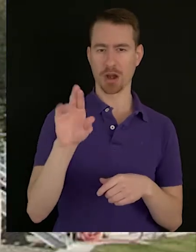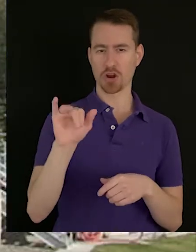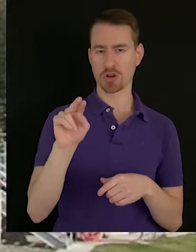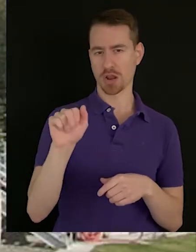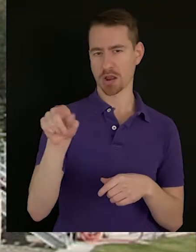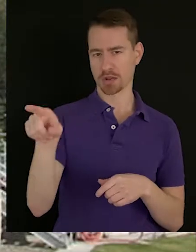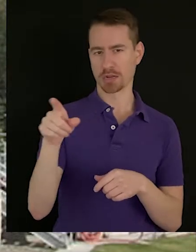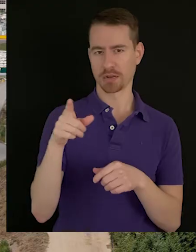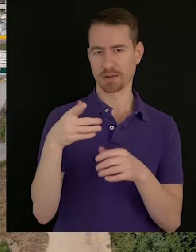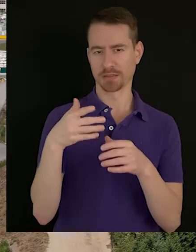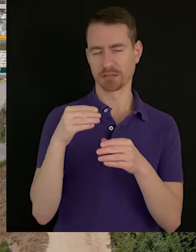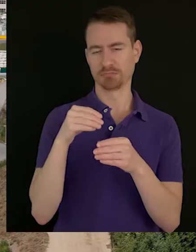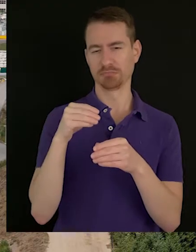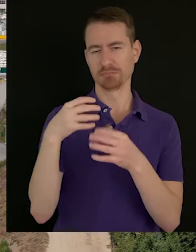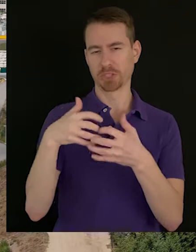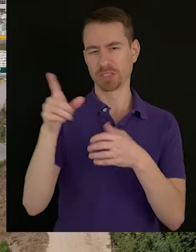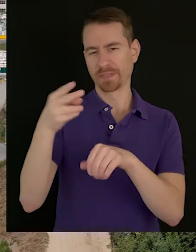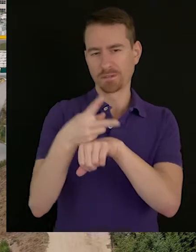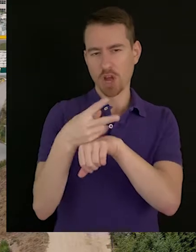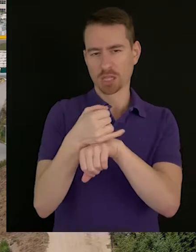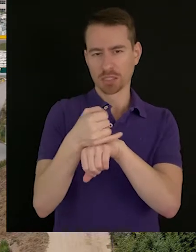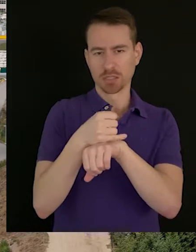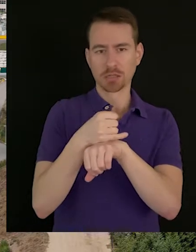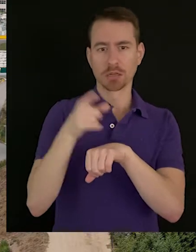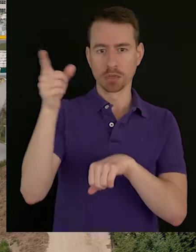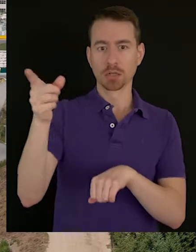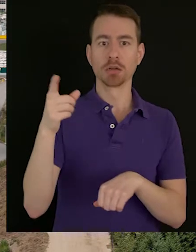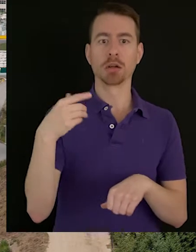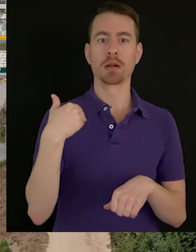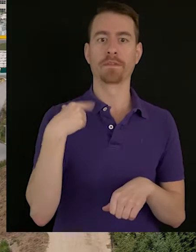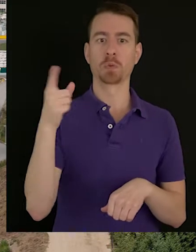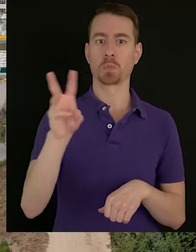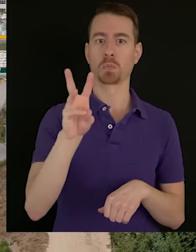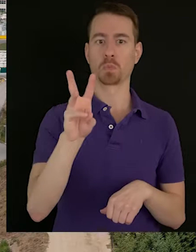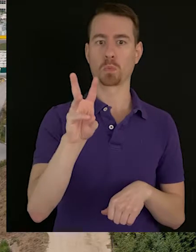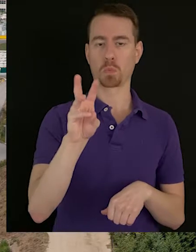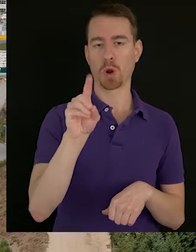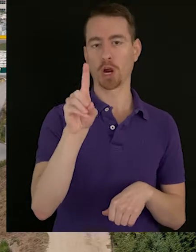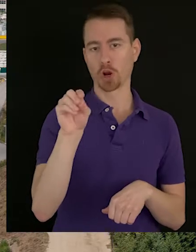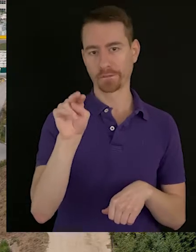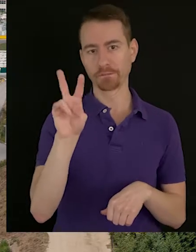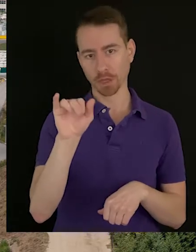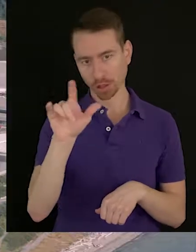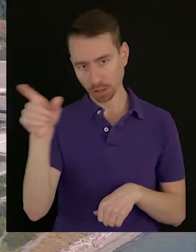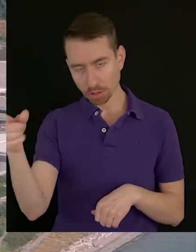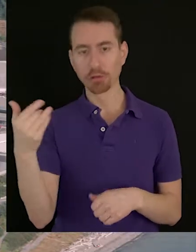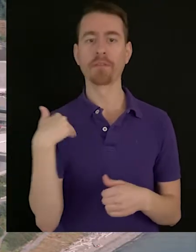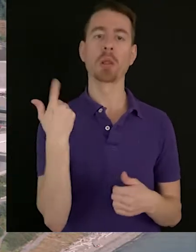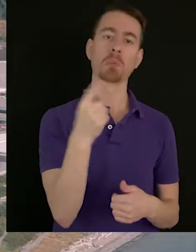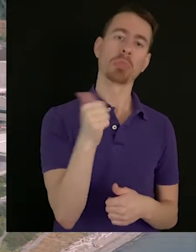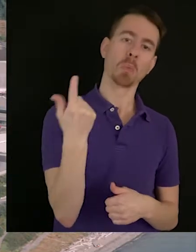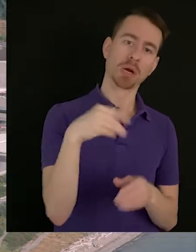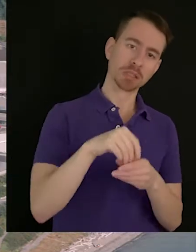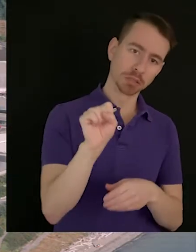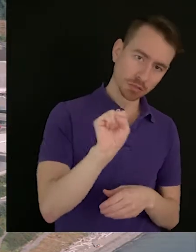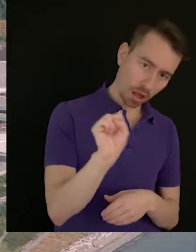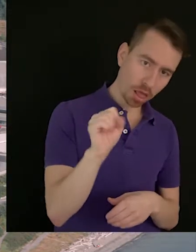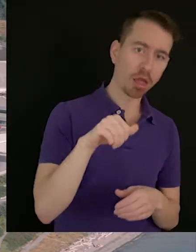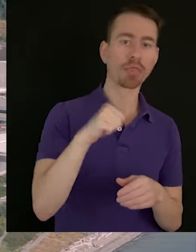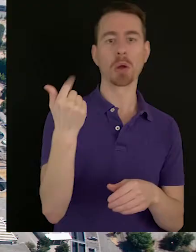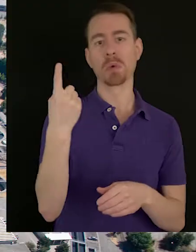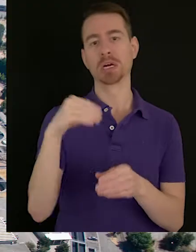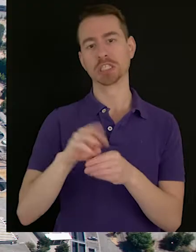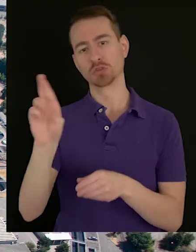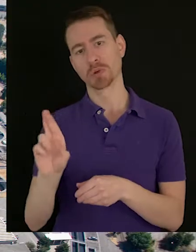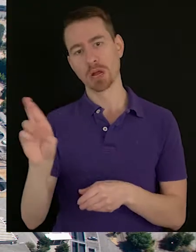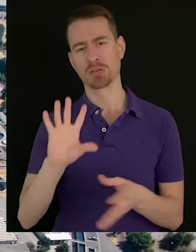Vashon Island. There are 3 large wastewater treatment plants. The first is in Woodinville, the second is in Seattle, and